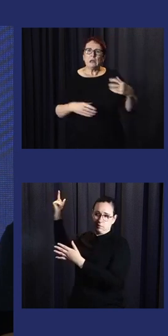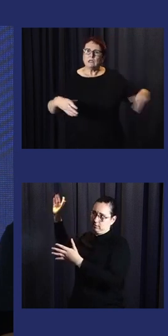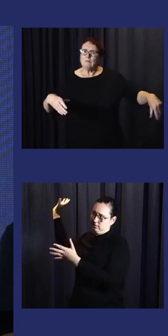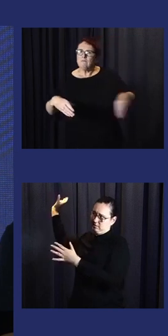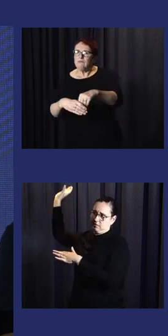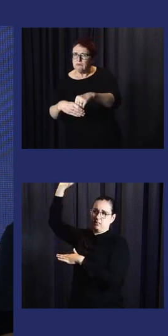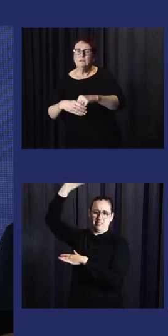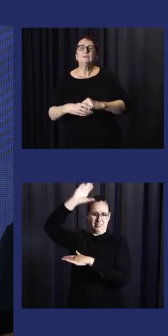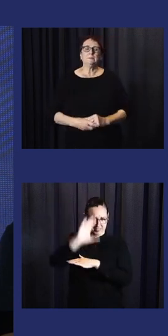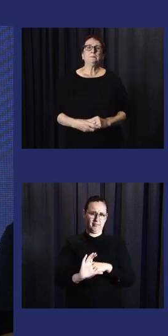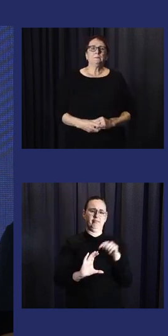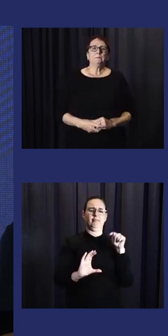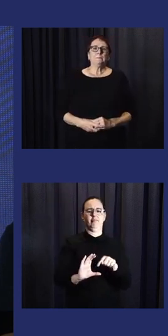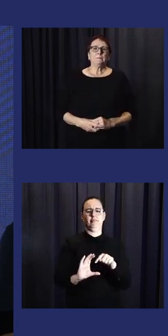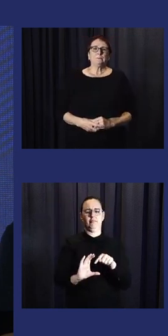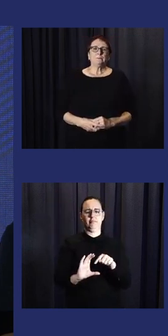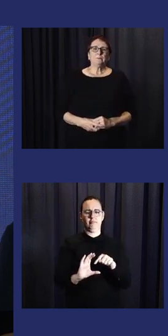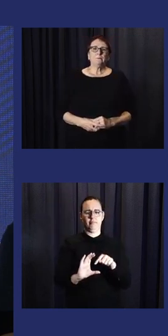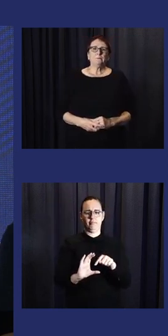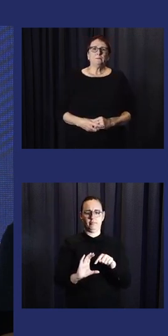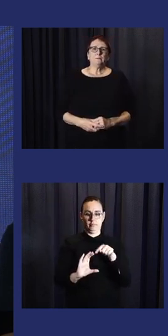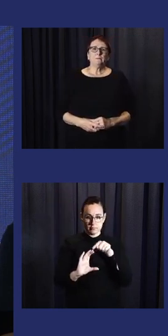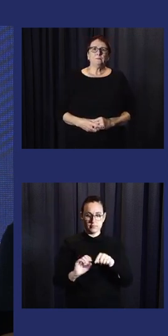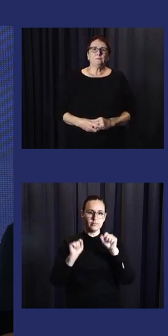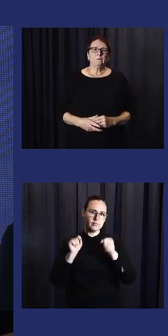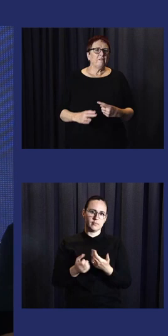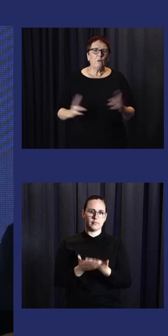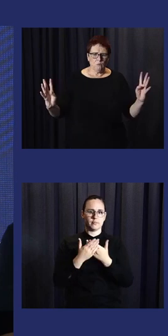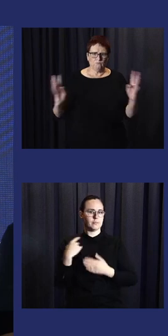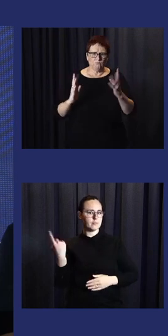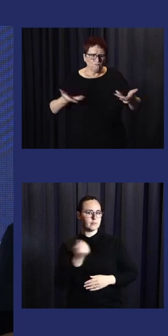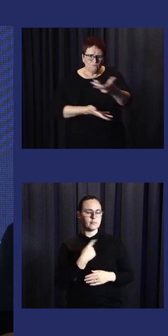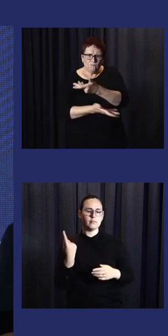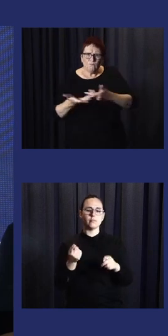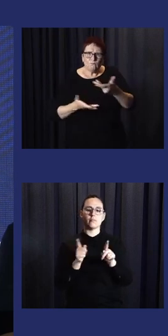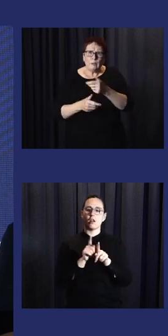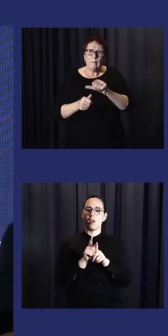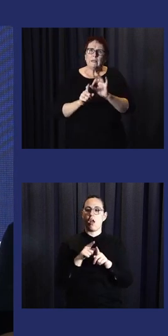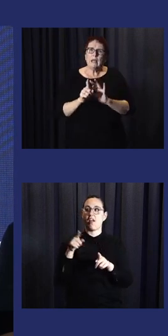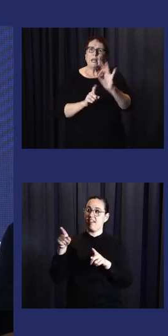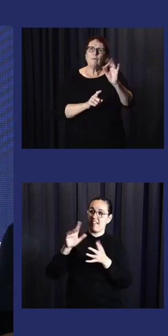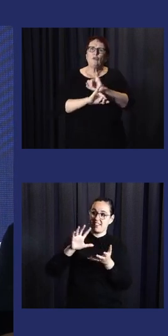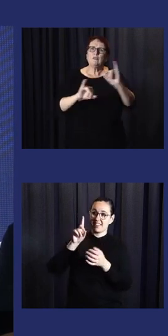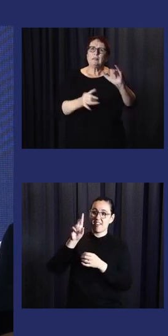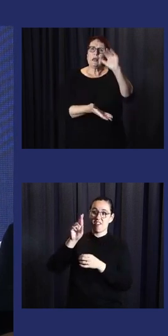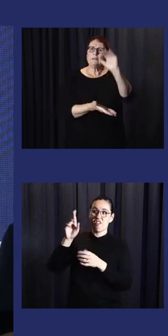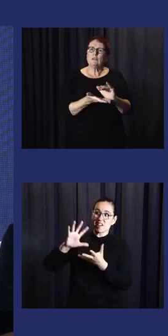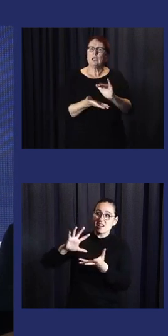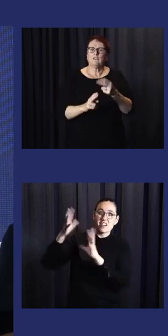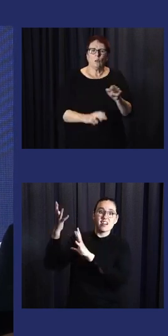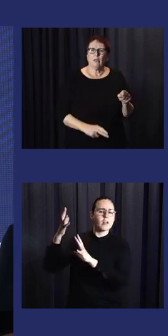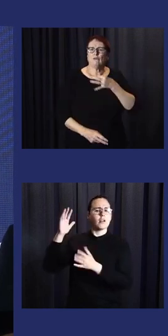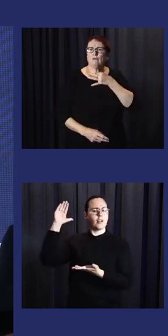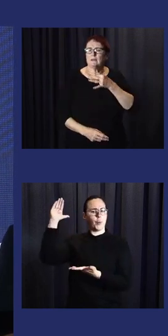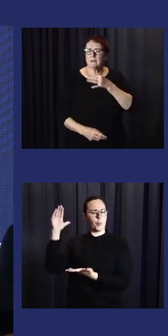put also in the mix to make disaster risk reduction better and more adjusted and accommodated